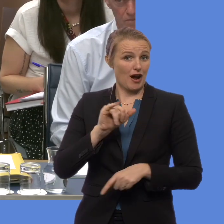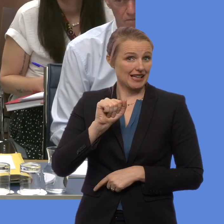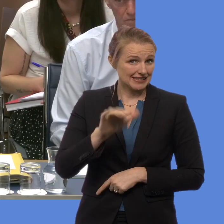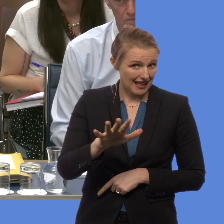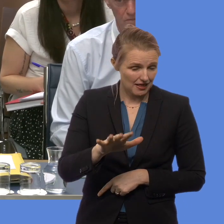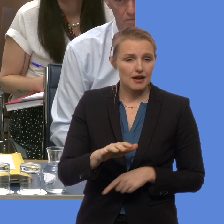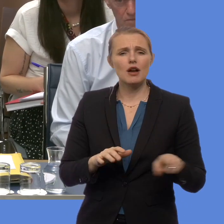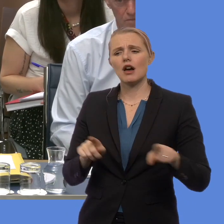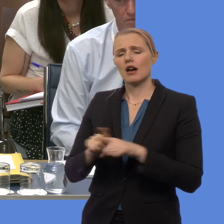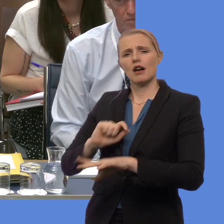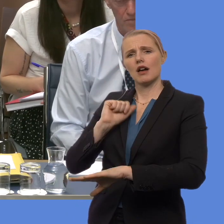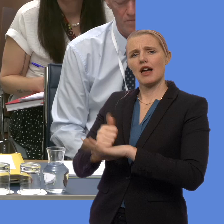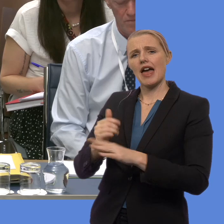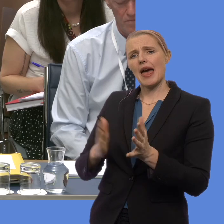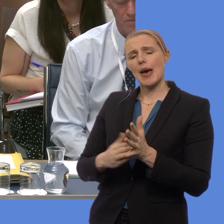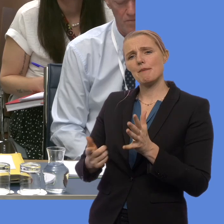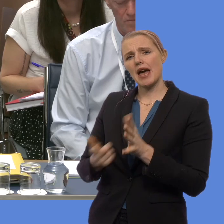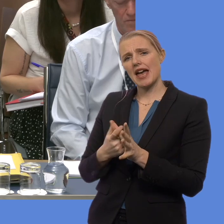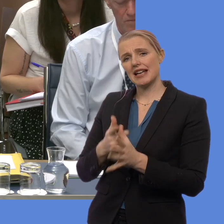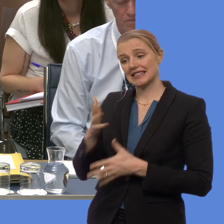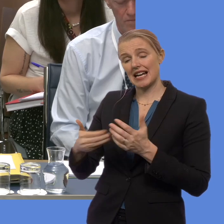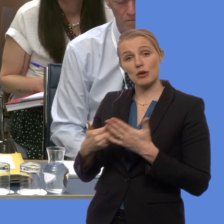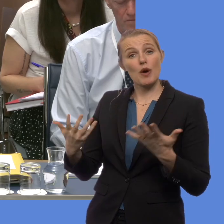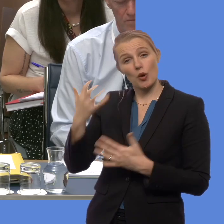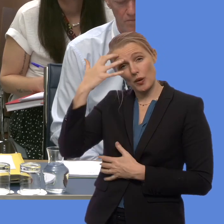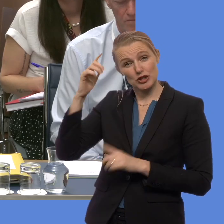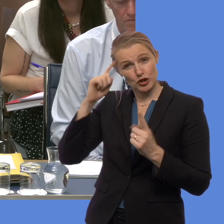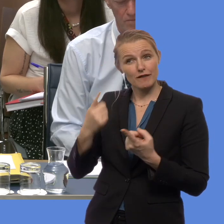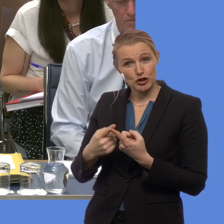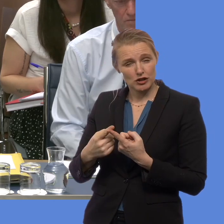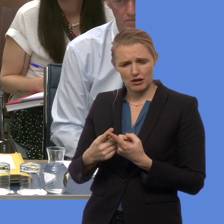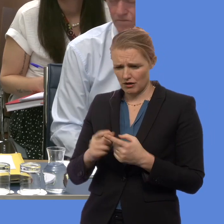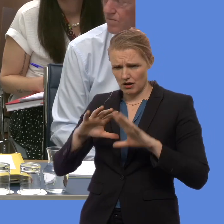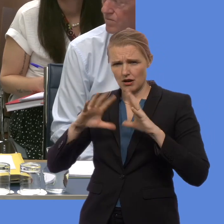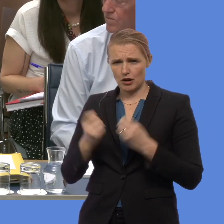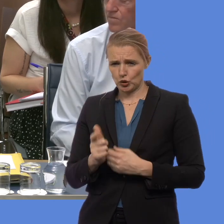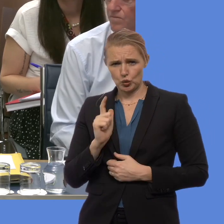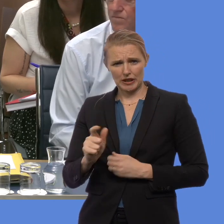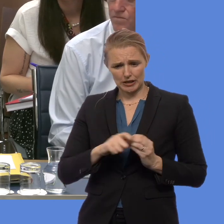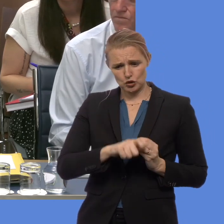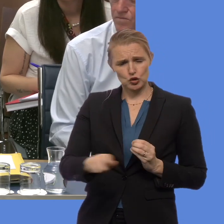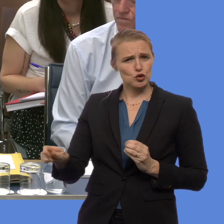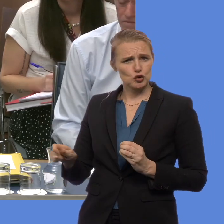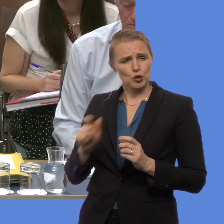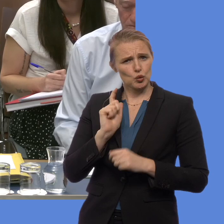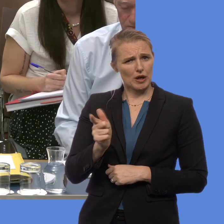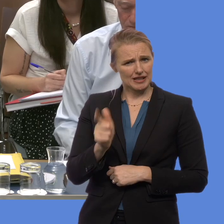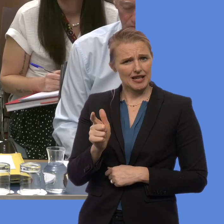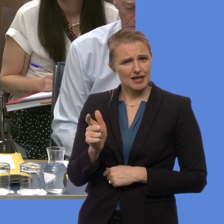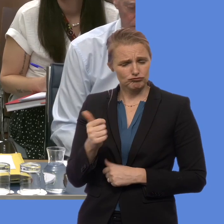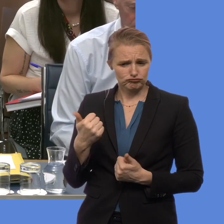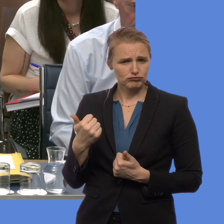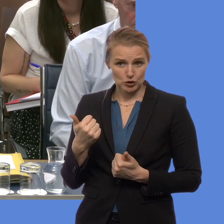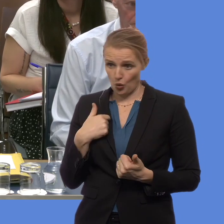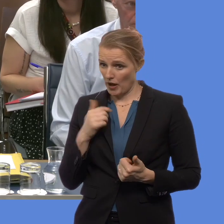the MA, the Master of Arts in Sign Language at Queen's, that has a cohort of 20 students. So we are doing a number